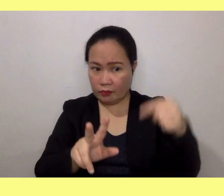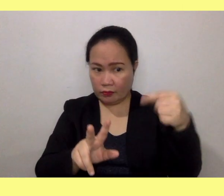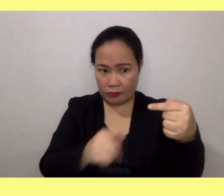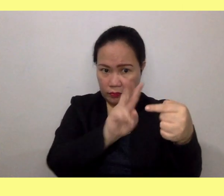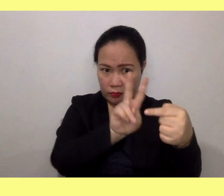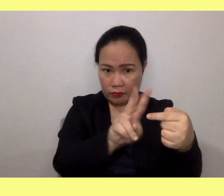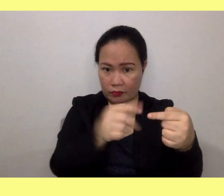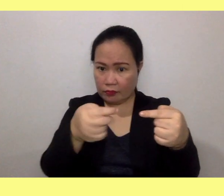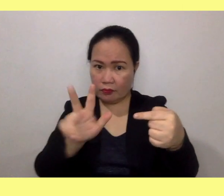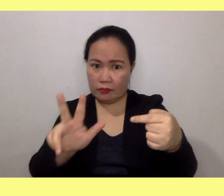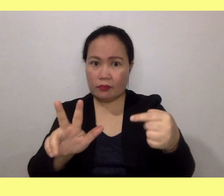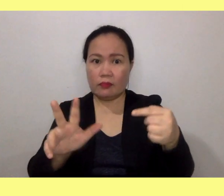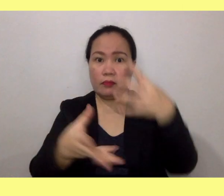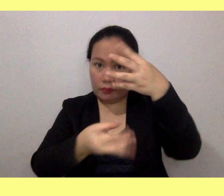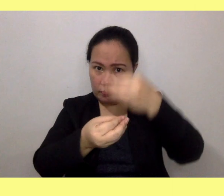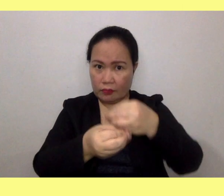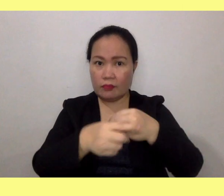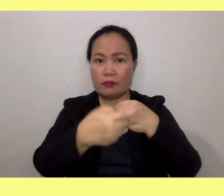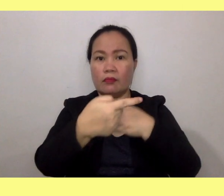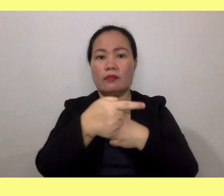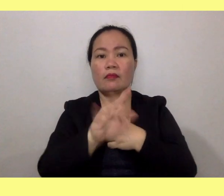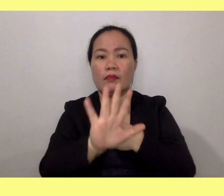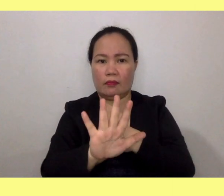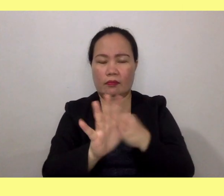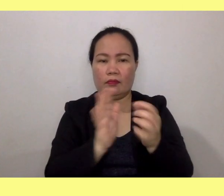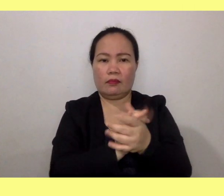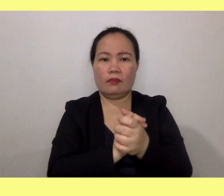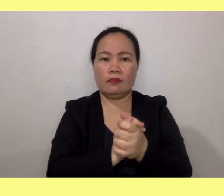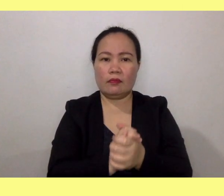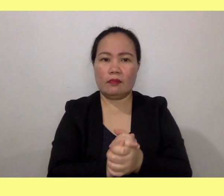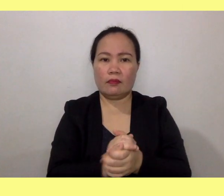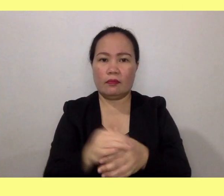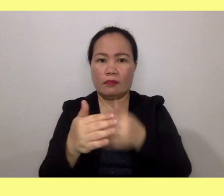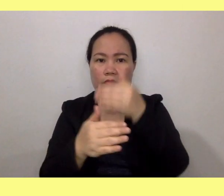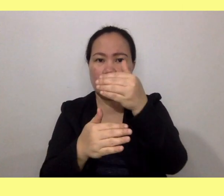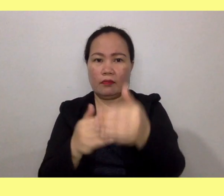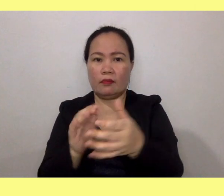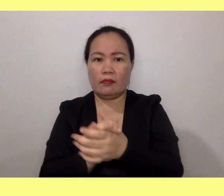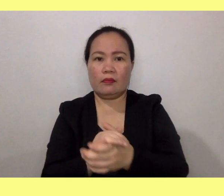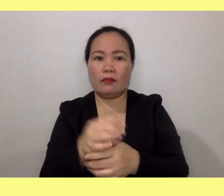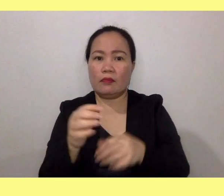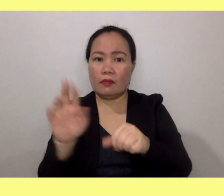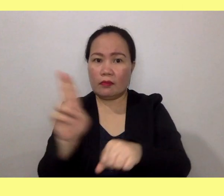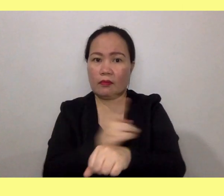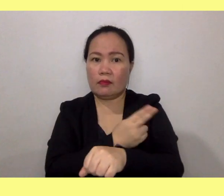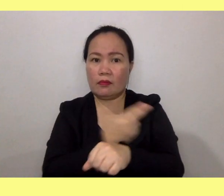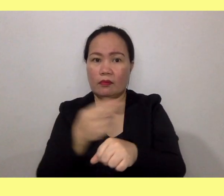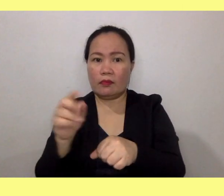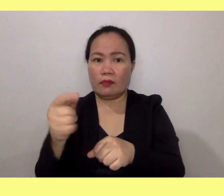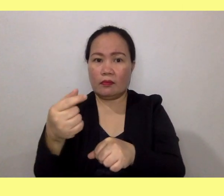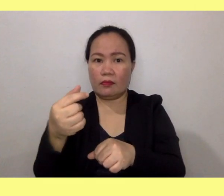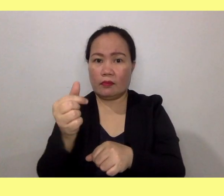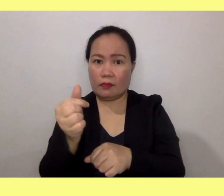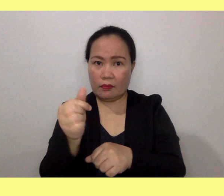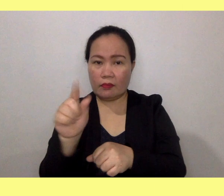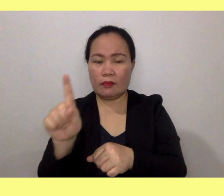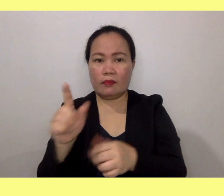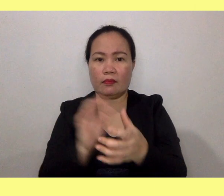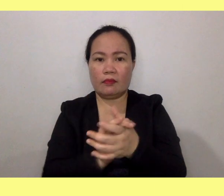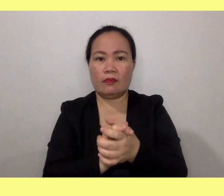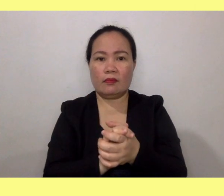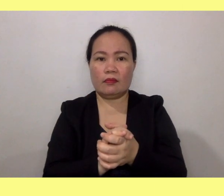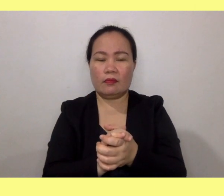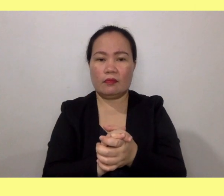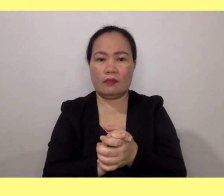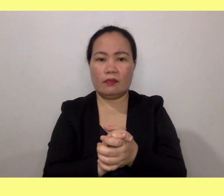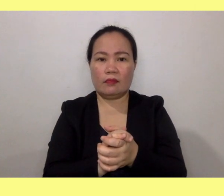to negative 5. Okay, let's have the second one. So, positive 1 naman ang ilalagay natin. So, you will have y is